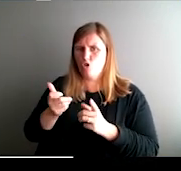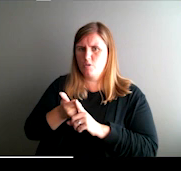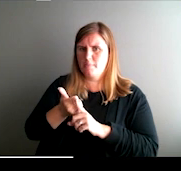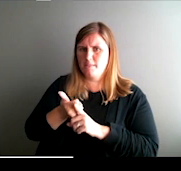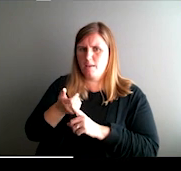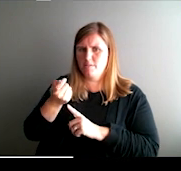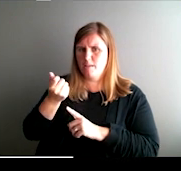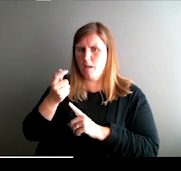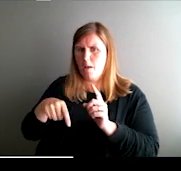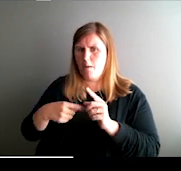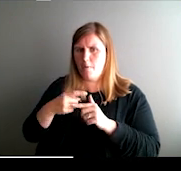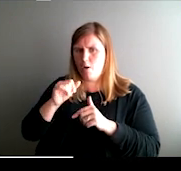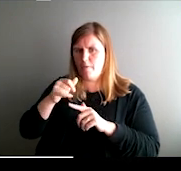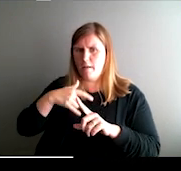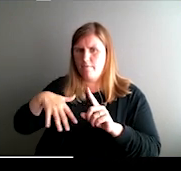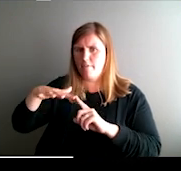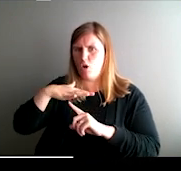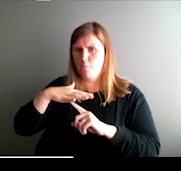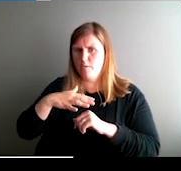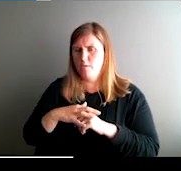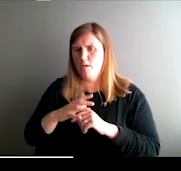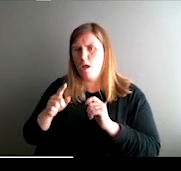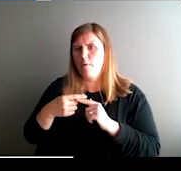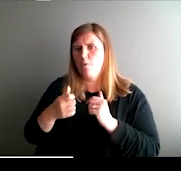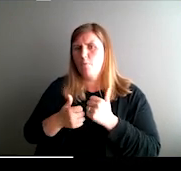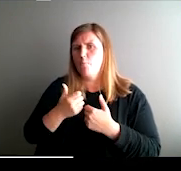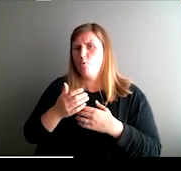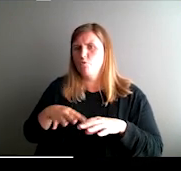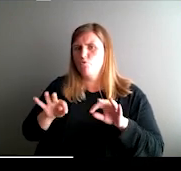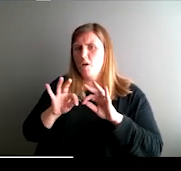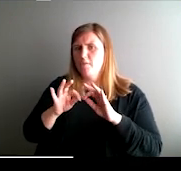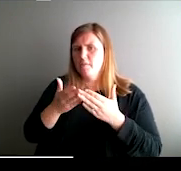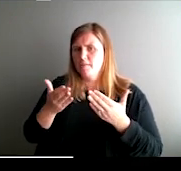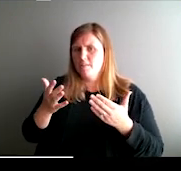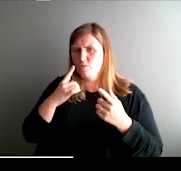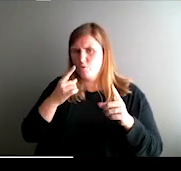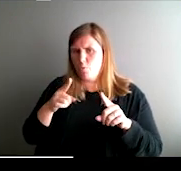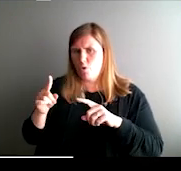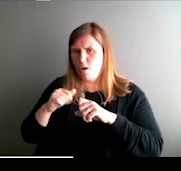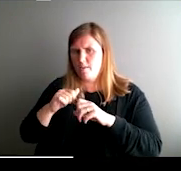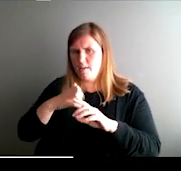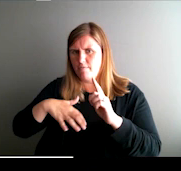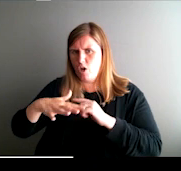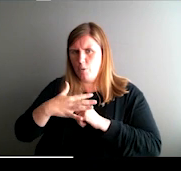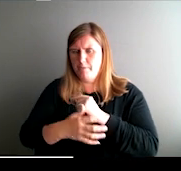bit about that environment, certainly about the most relevant things that are going on in that environment.